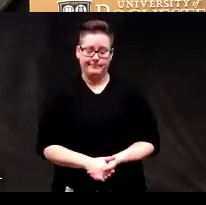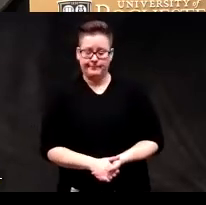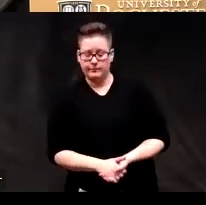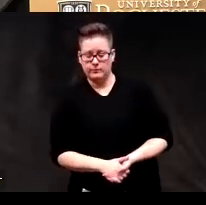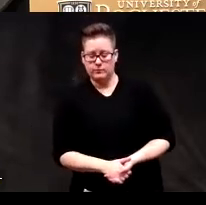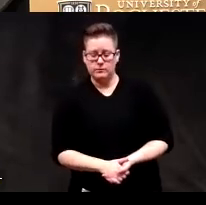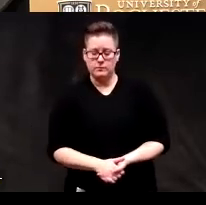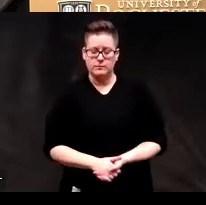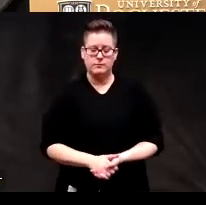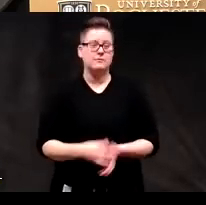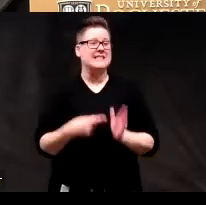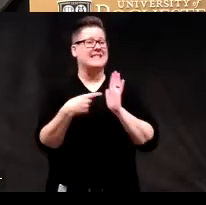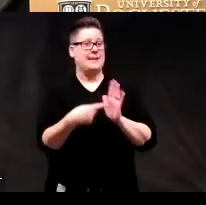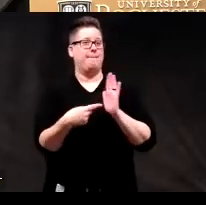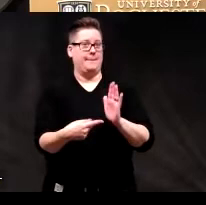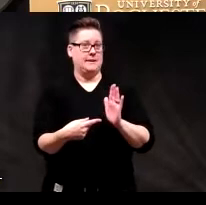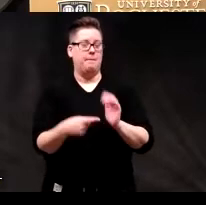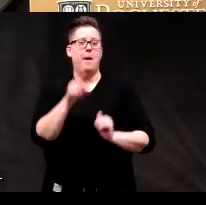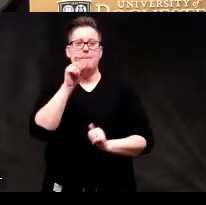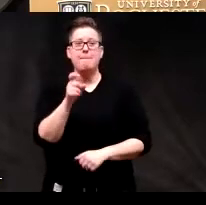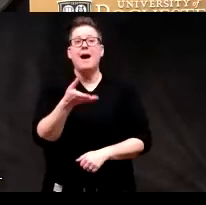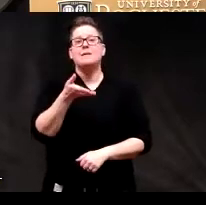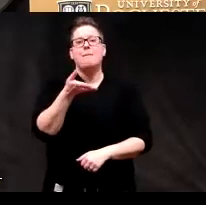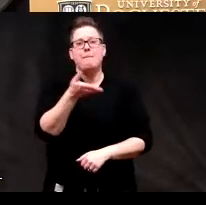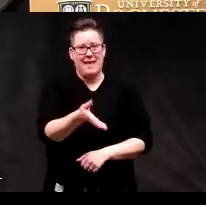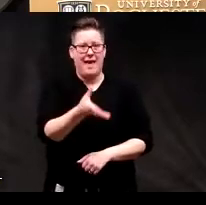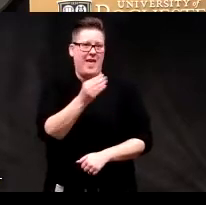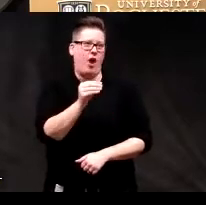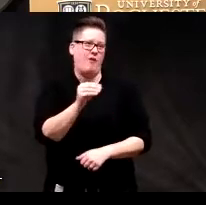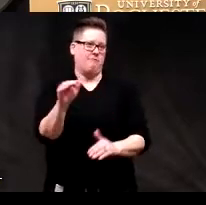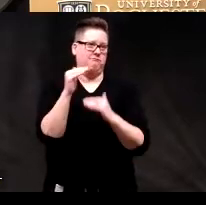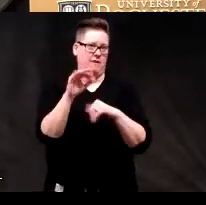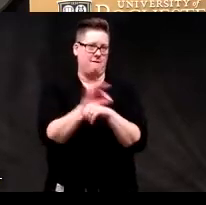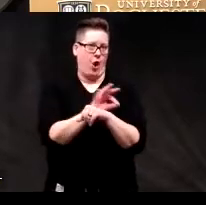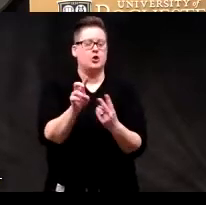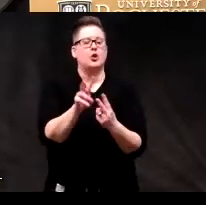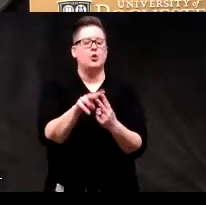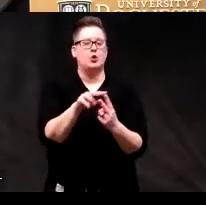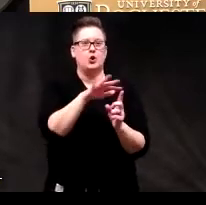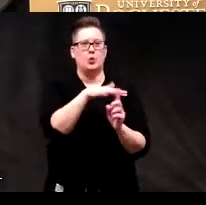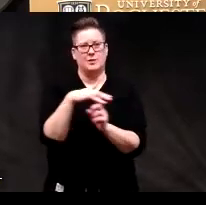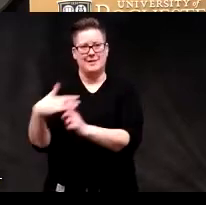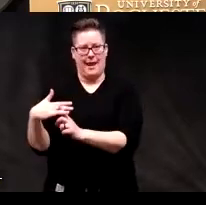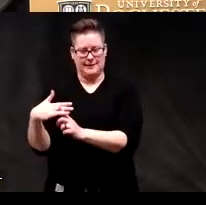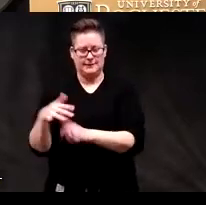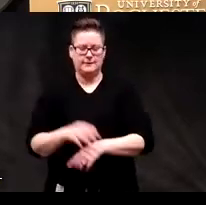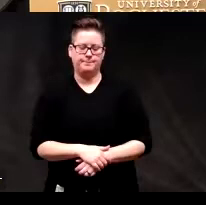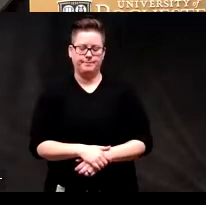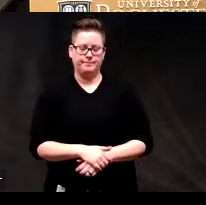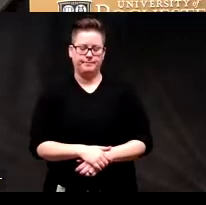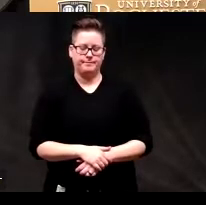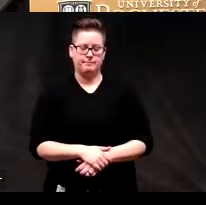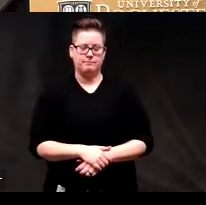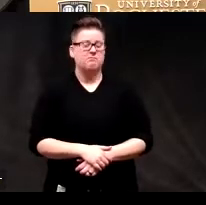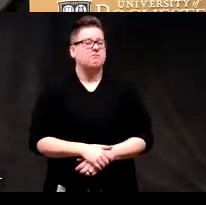The symptoms are that they need to be present and inhibit functioning in 2 different settings. And